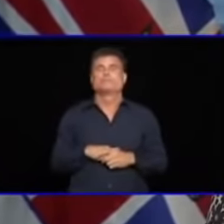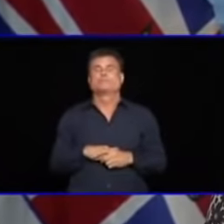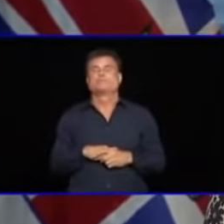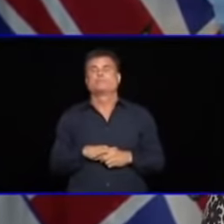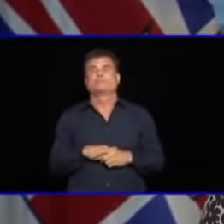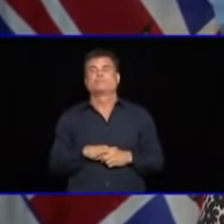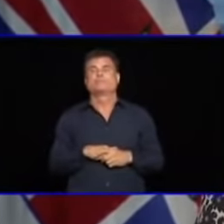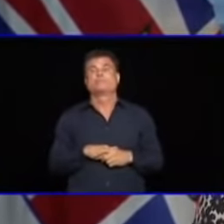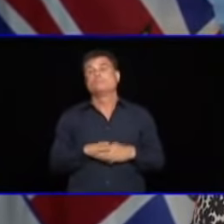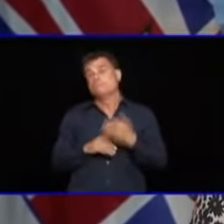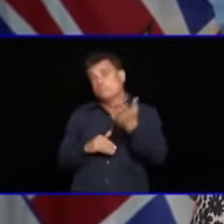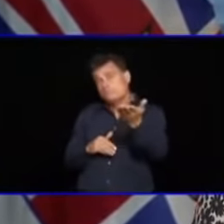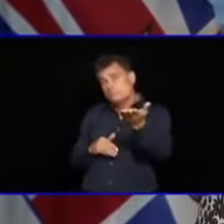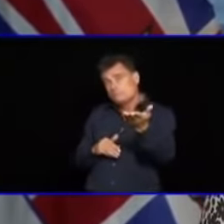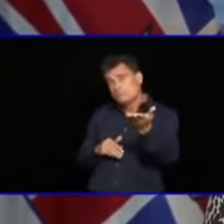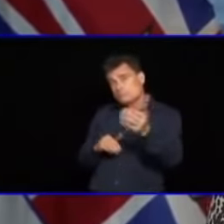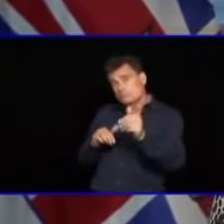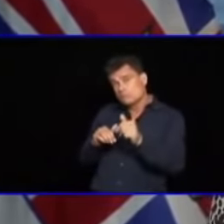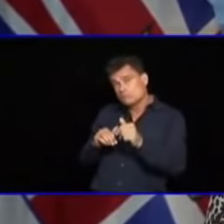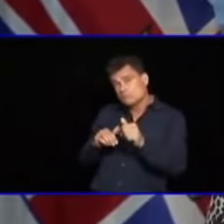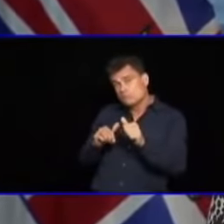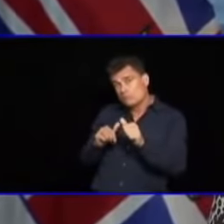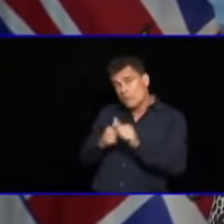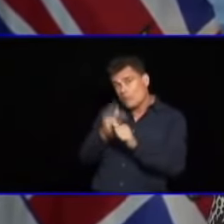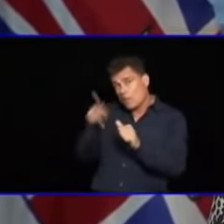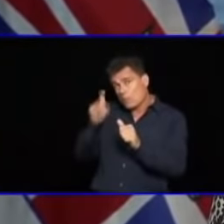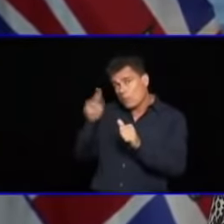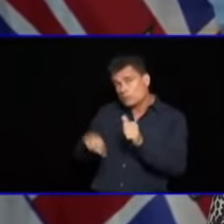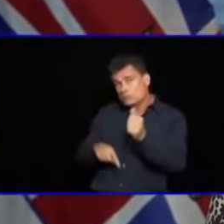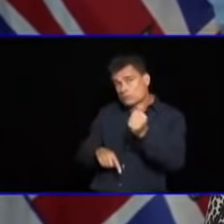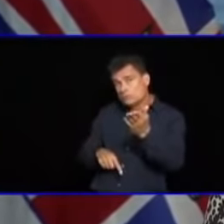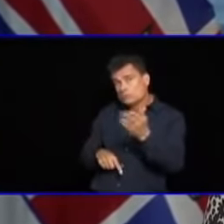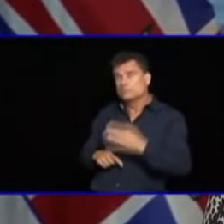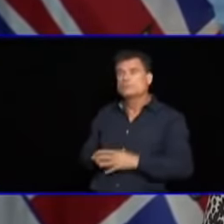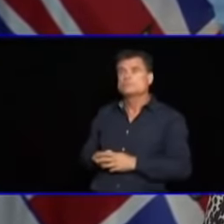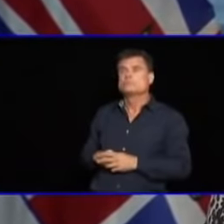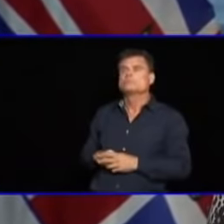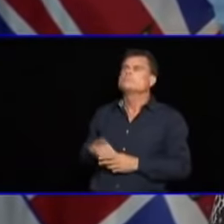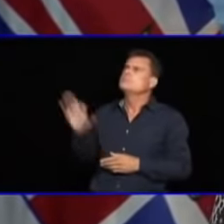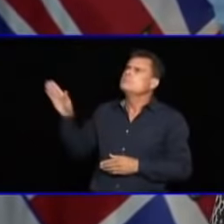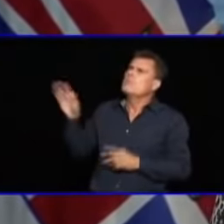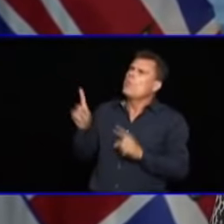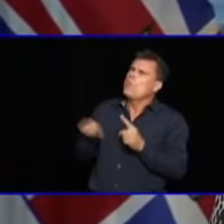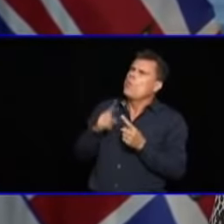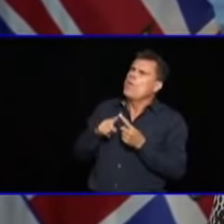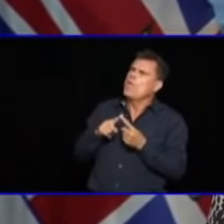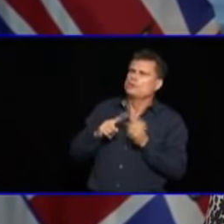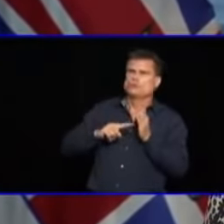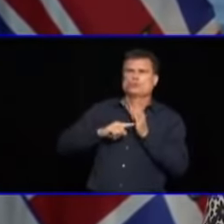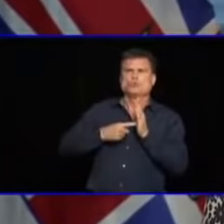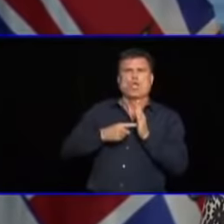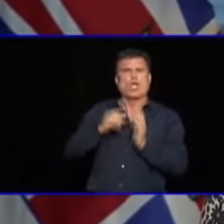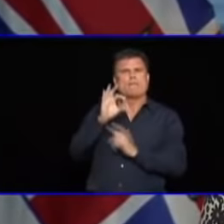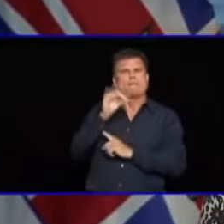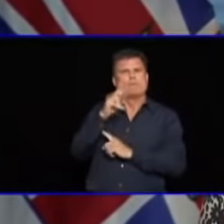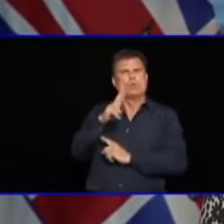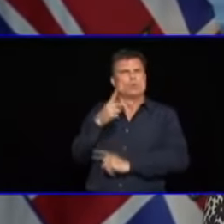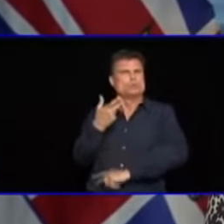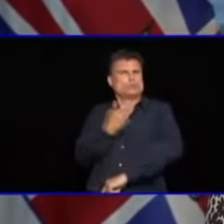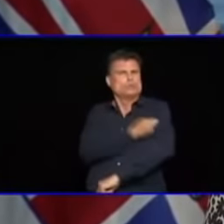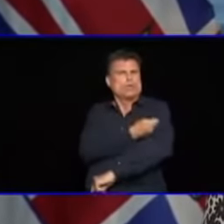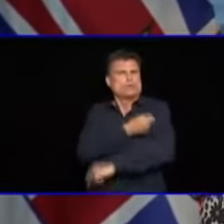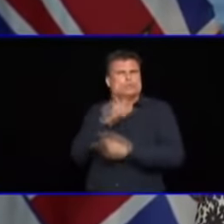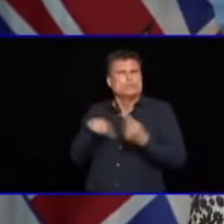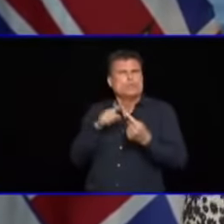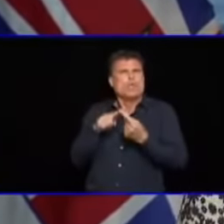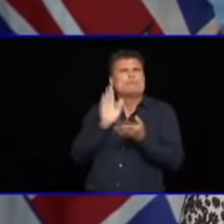When will our flu vaccine program start in BC, and how many more vaccinations did we get this year compared to last year? Yeah,